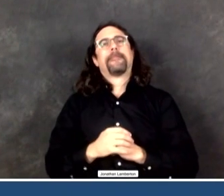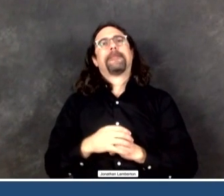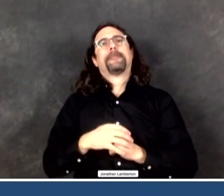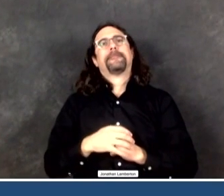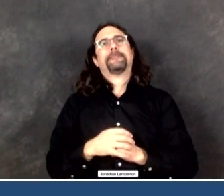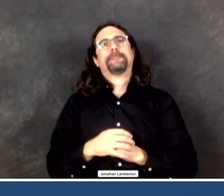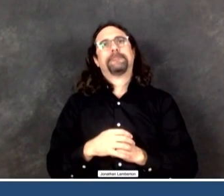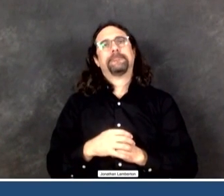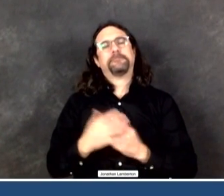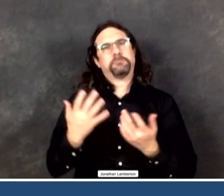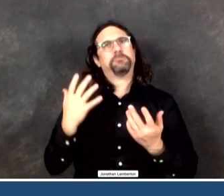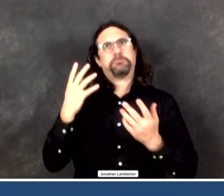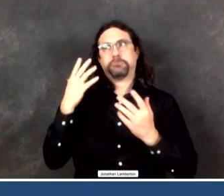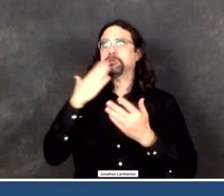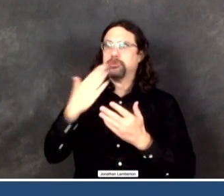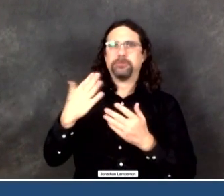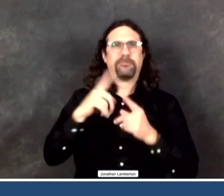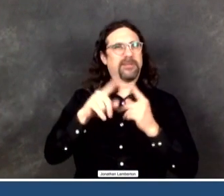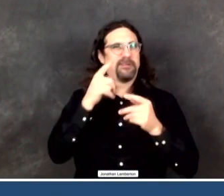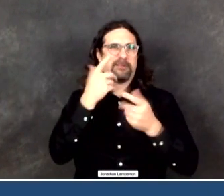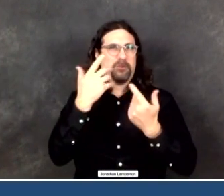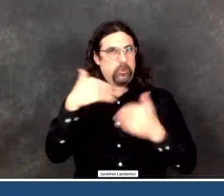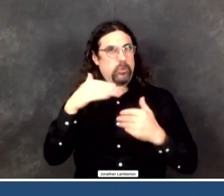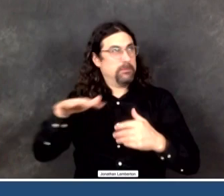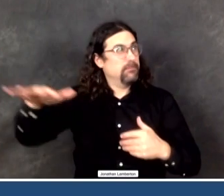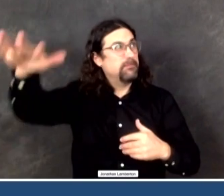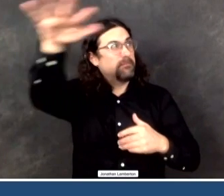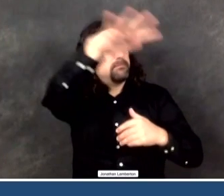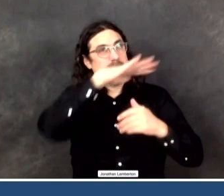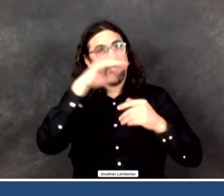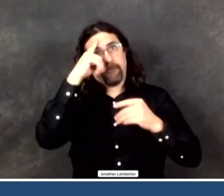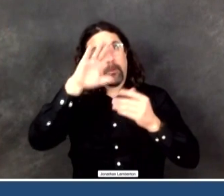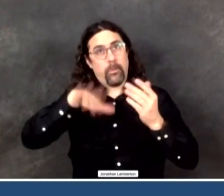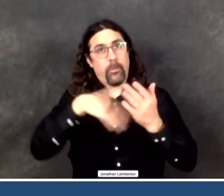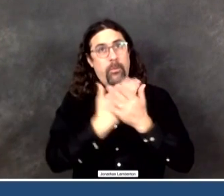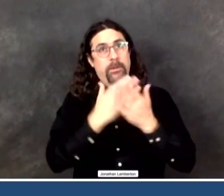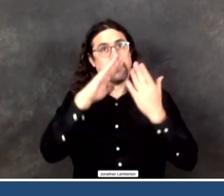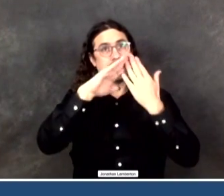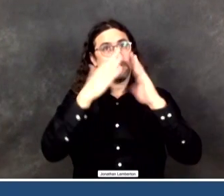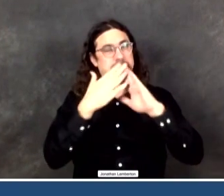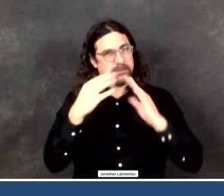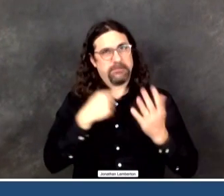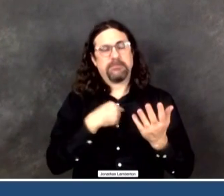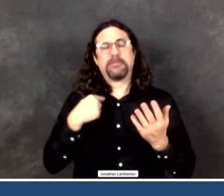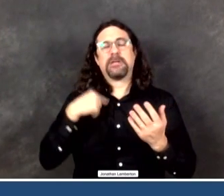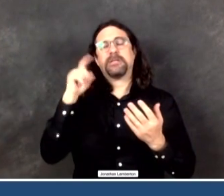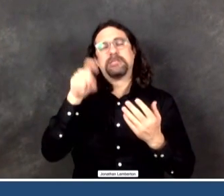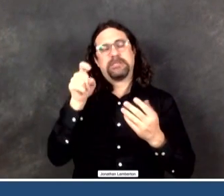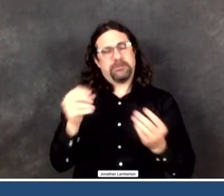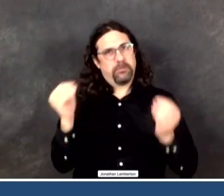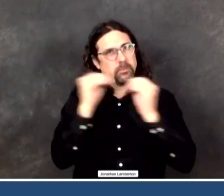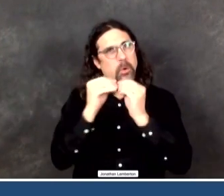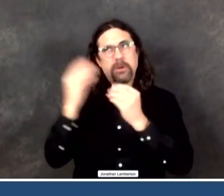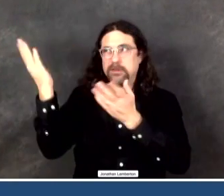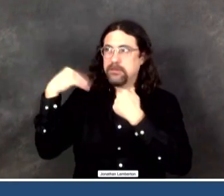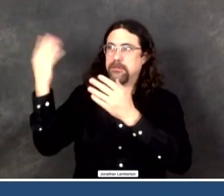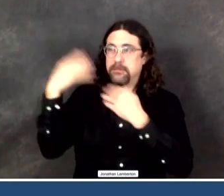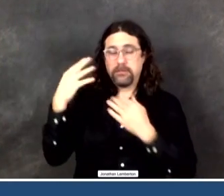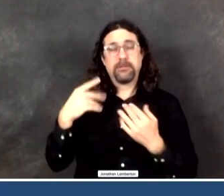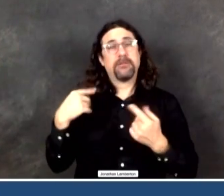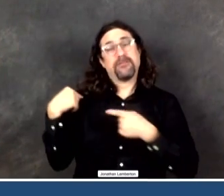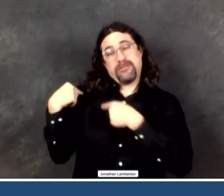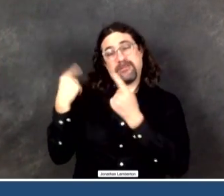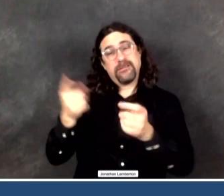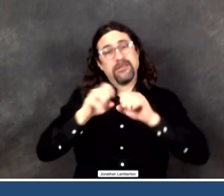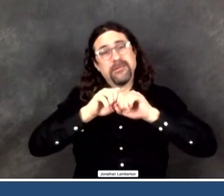66,000 devices have been distributed. We have to get 240,000 more in the hands of our kids